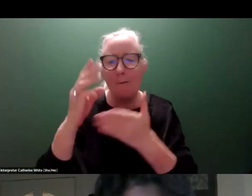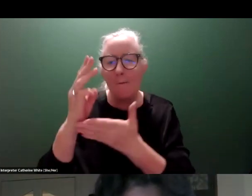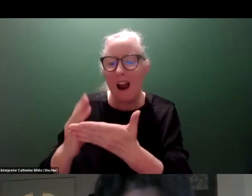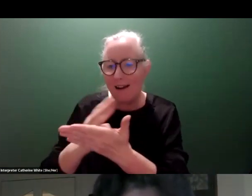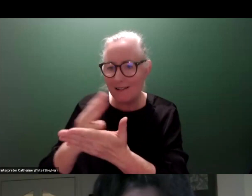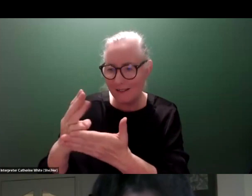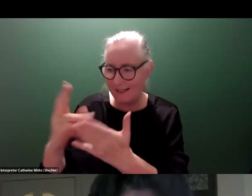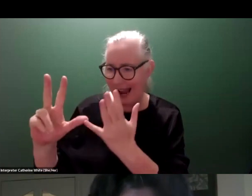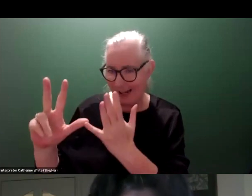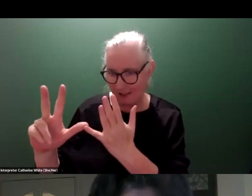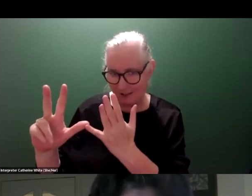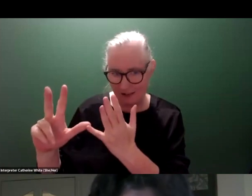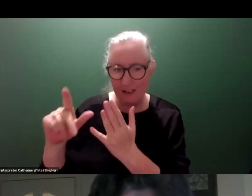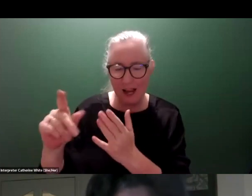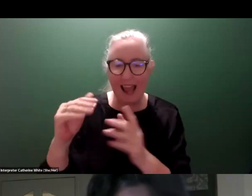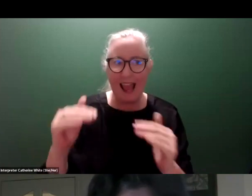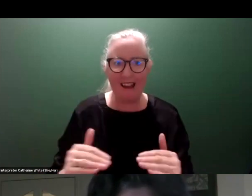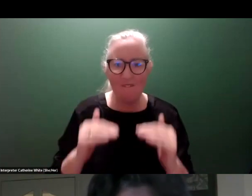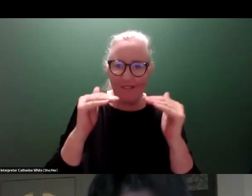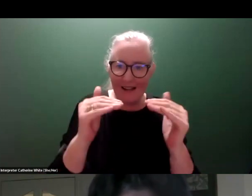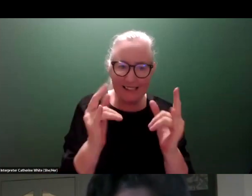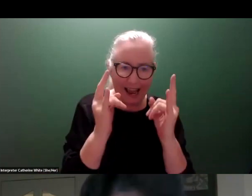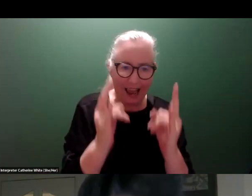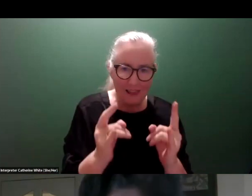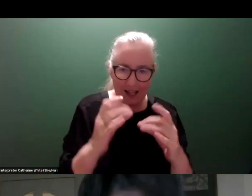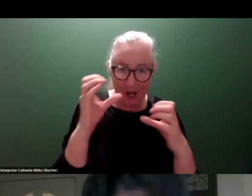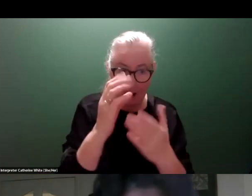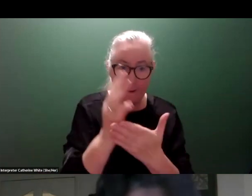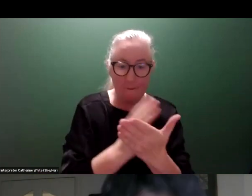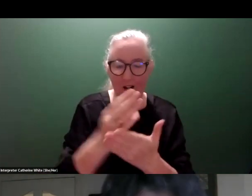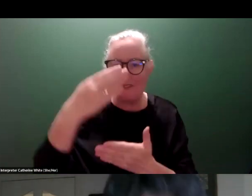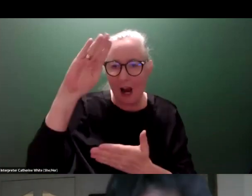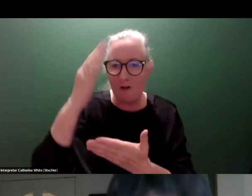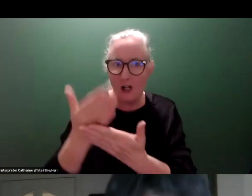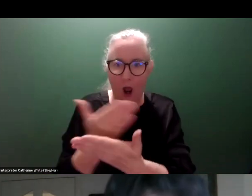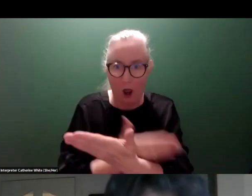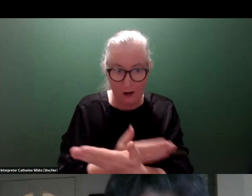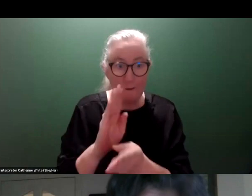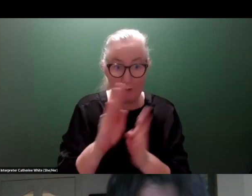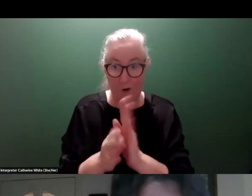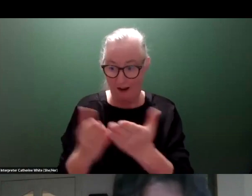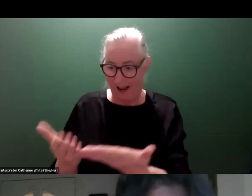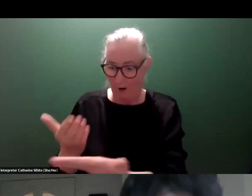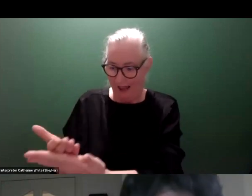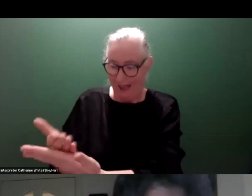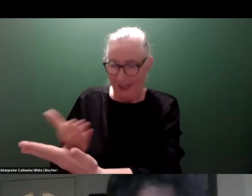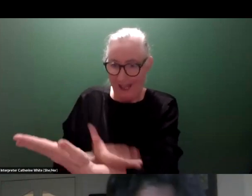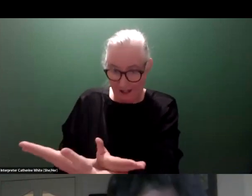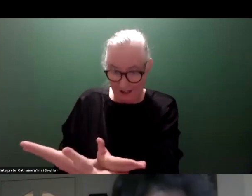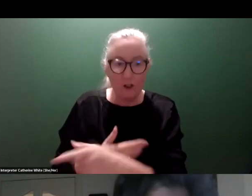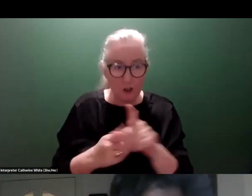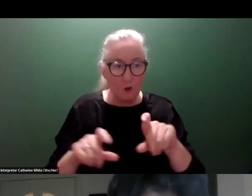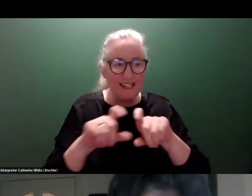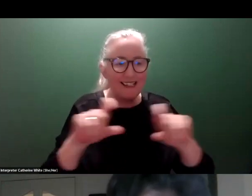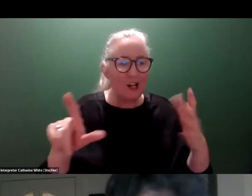makes advanced healthcare directives part of Irish law, gives them a statutory force. So Section